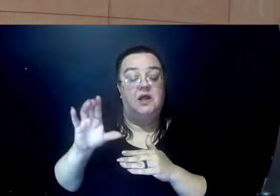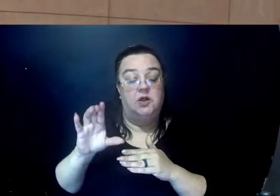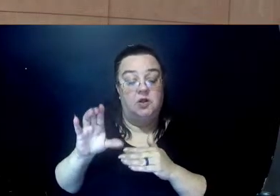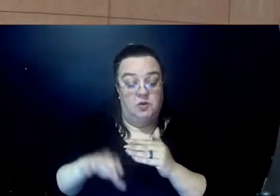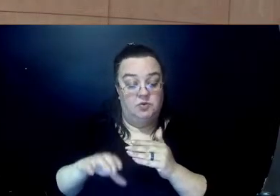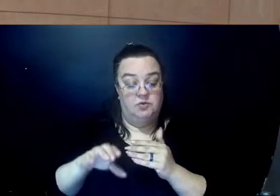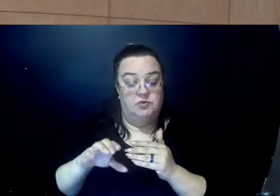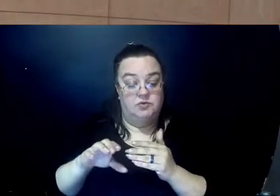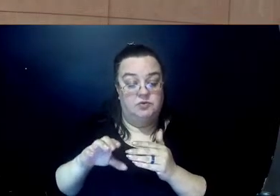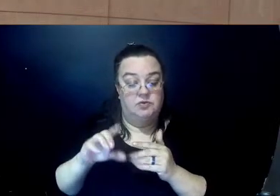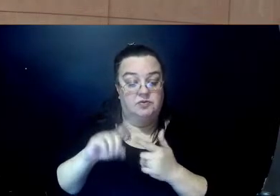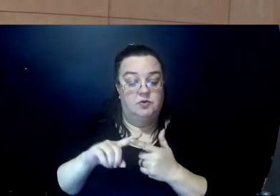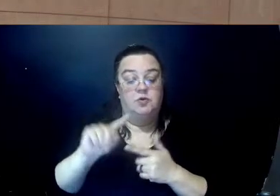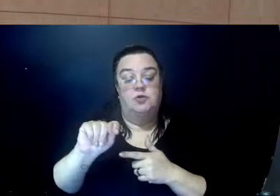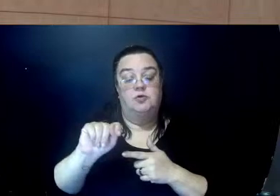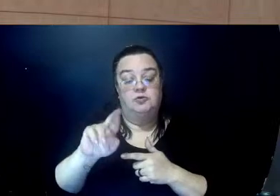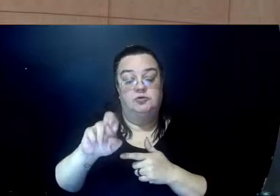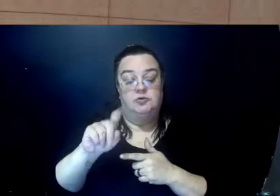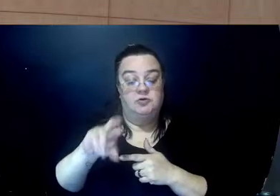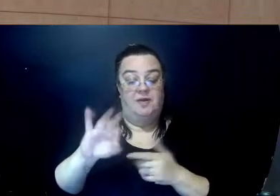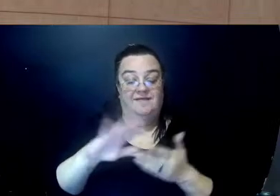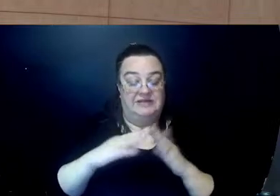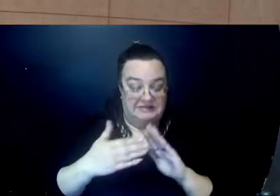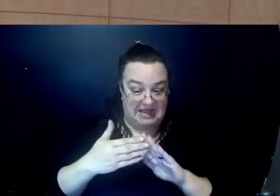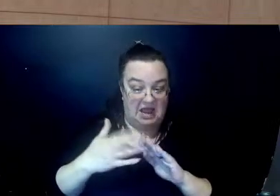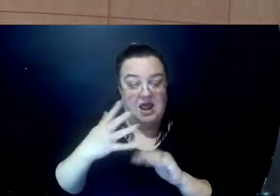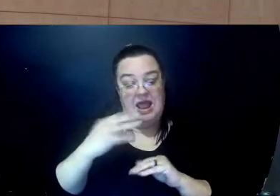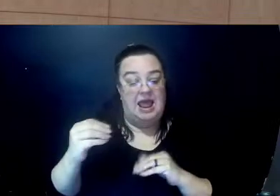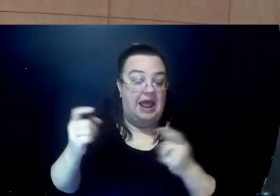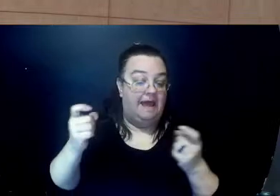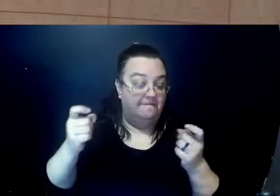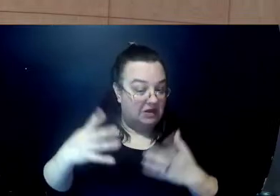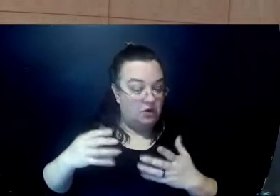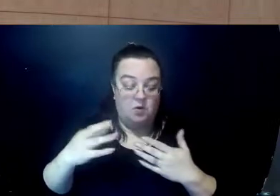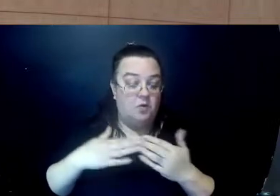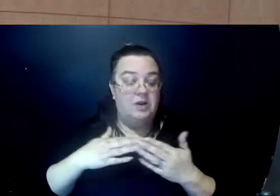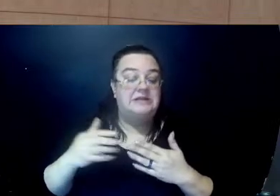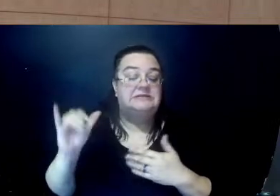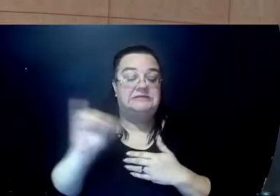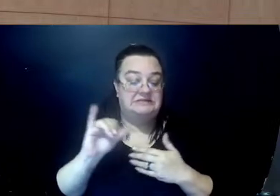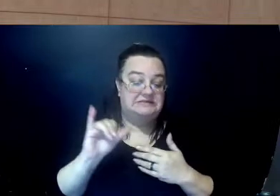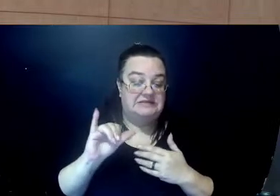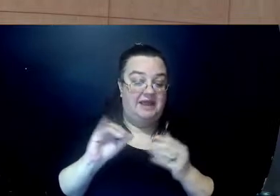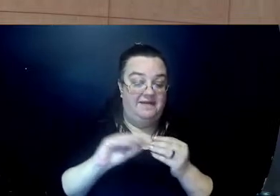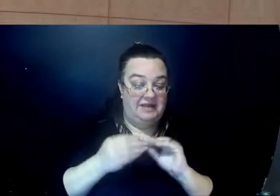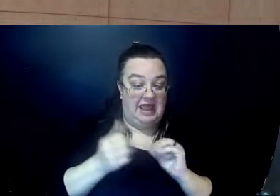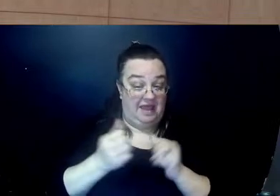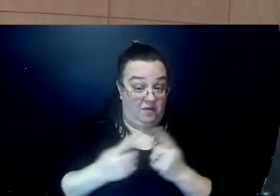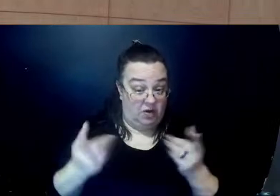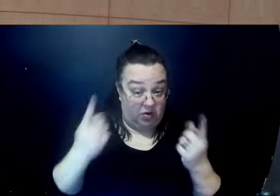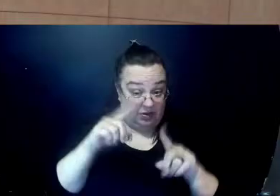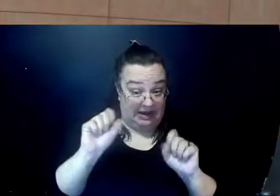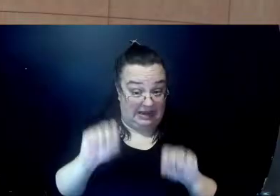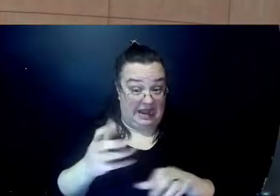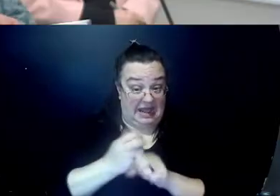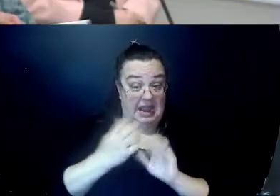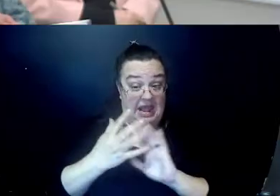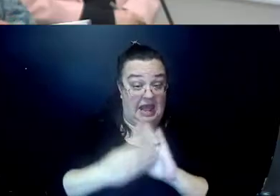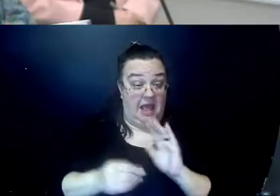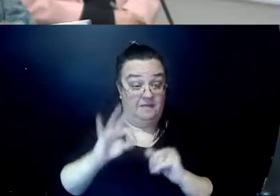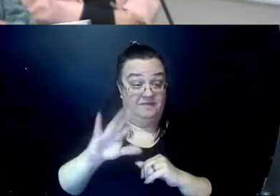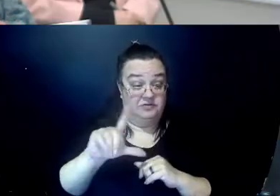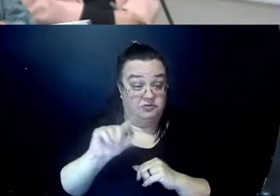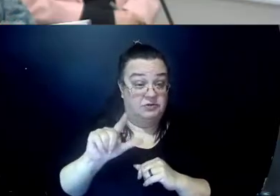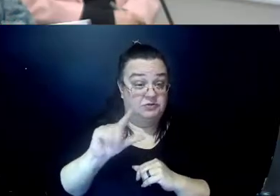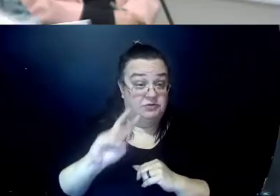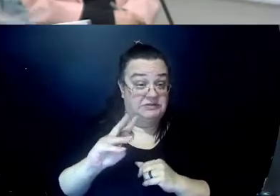town of Cheverly or whatever, and the administrator. Same figures, everyone agrees. Can I get a copy of the budget, 2026 budget,